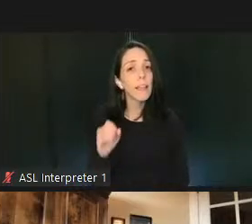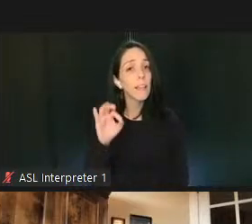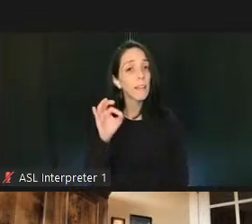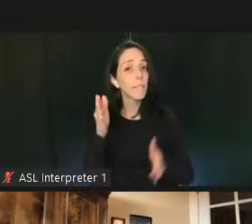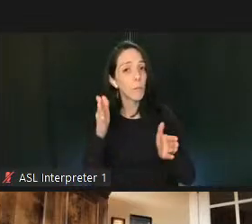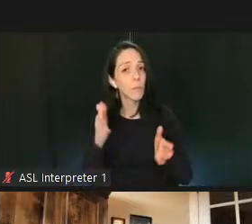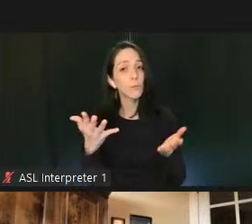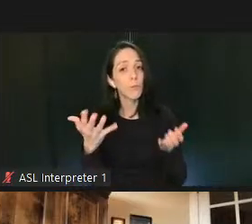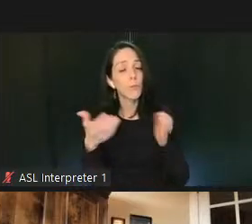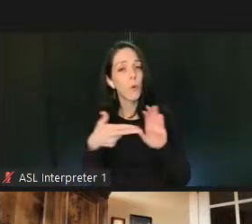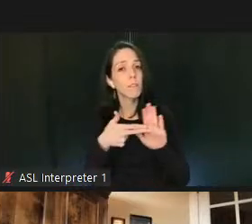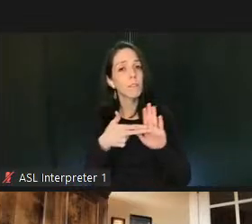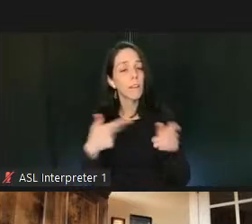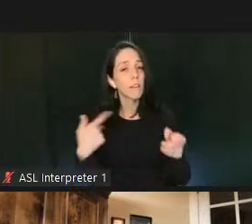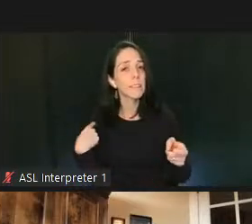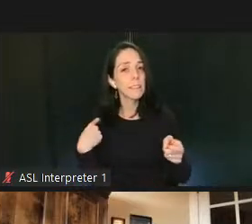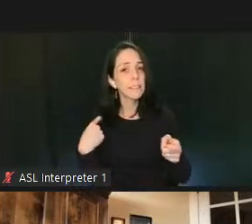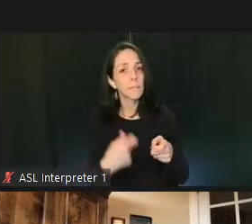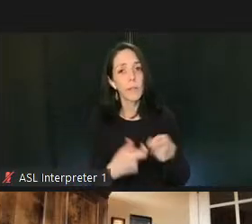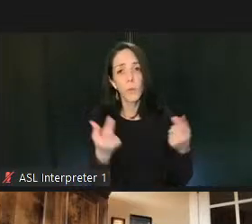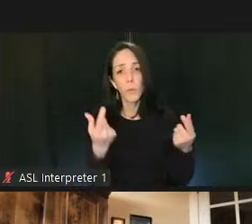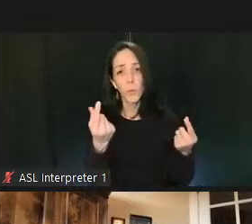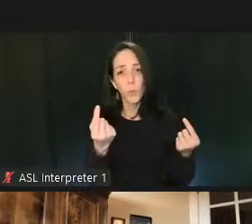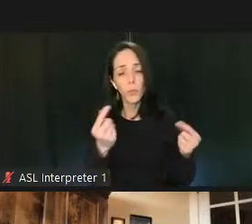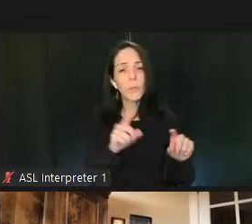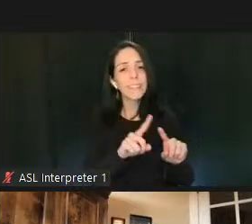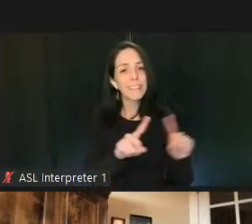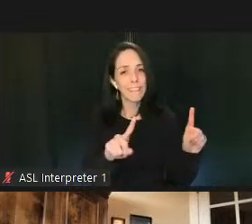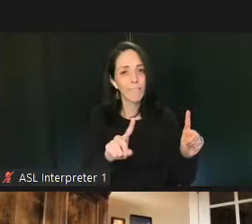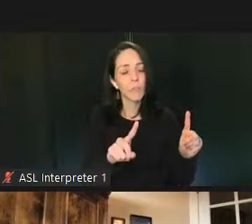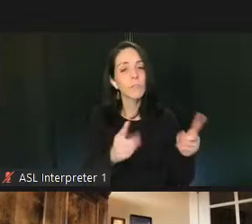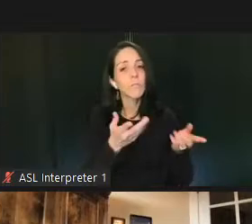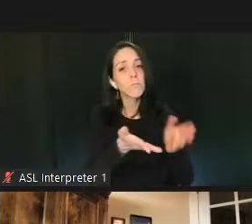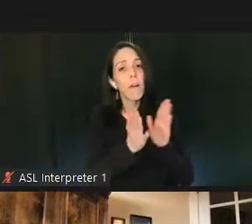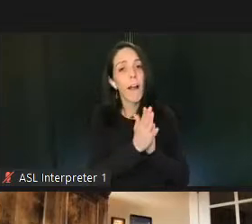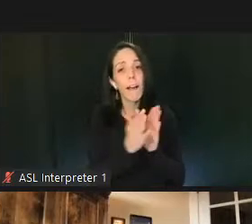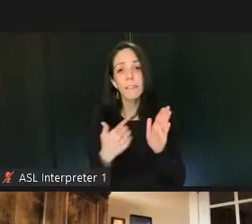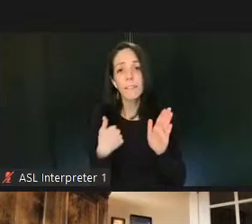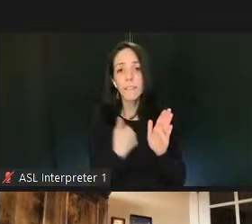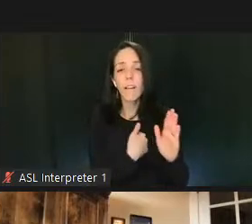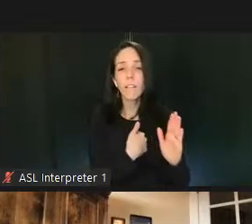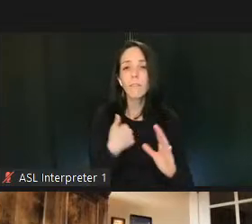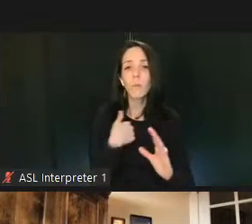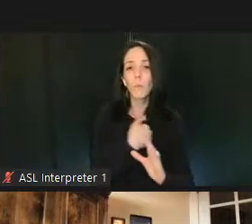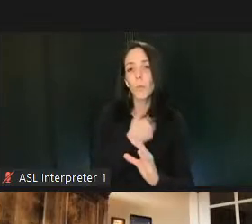the slides in Spanish, we can provide them via email.